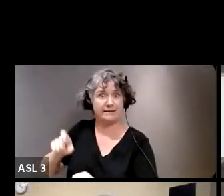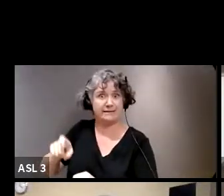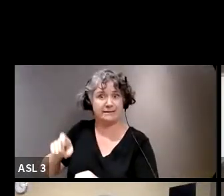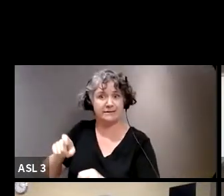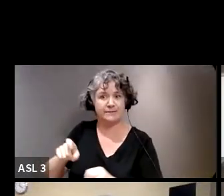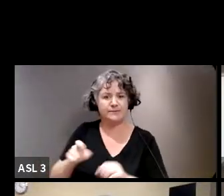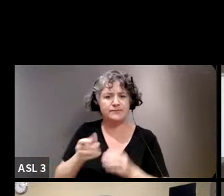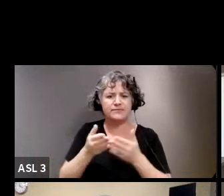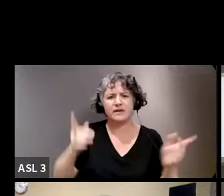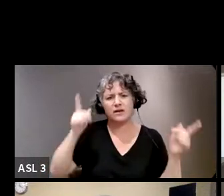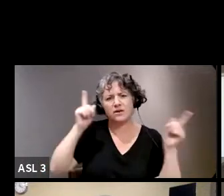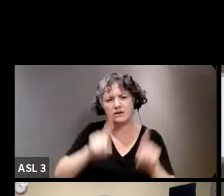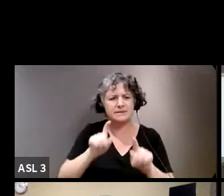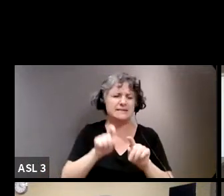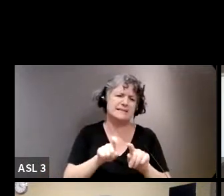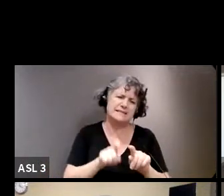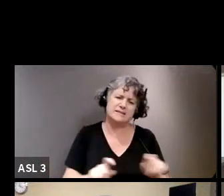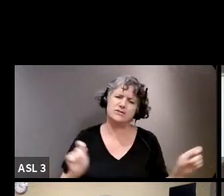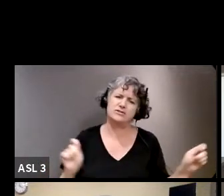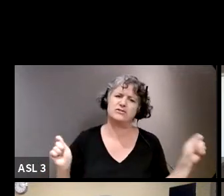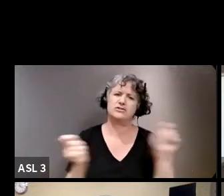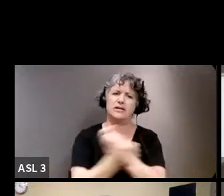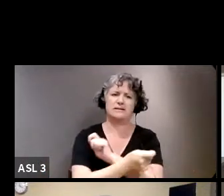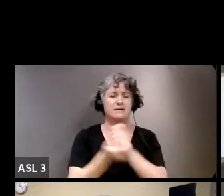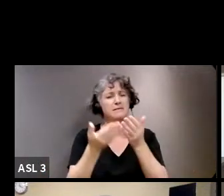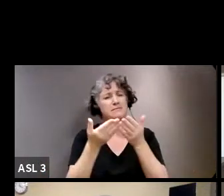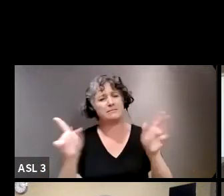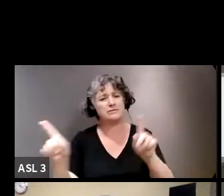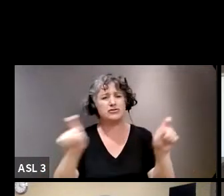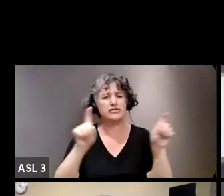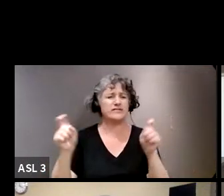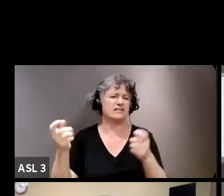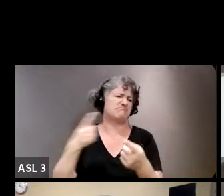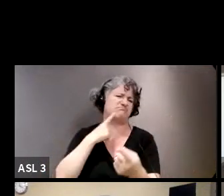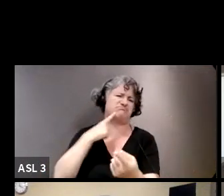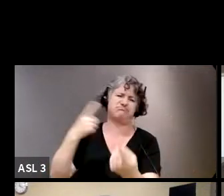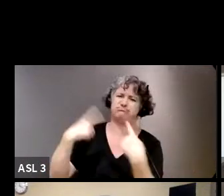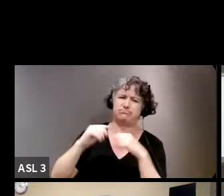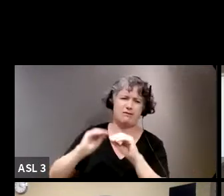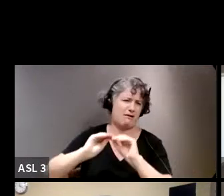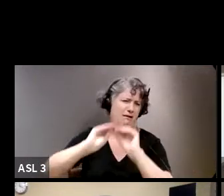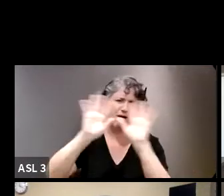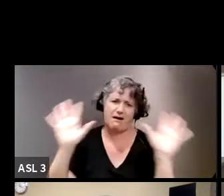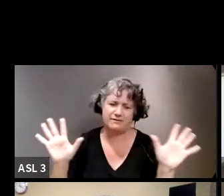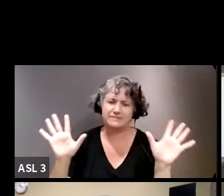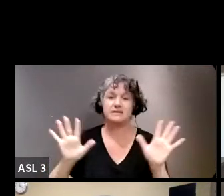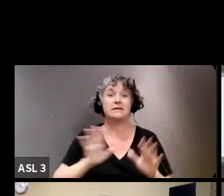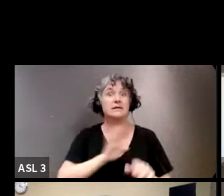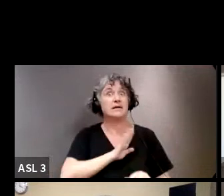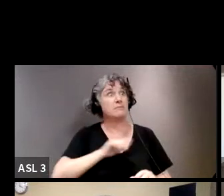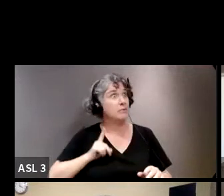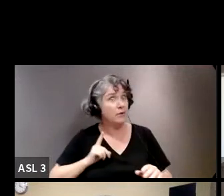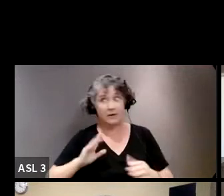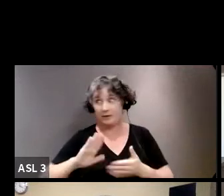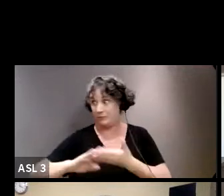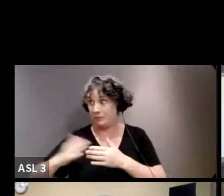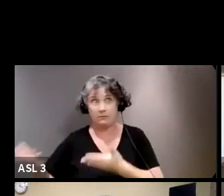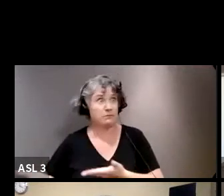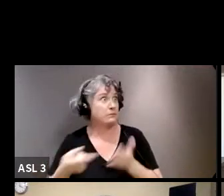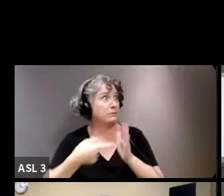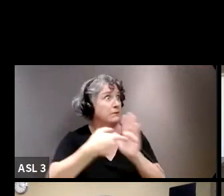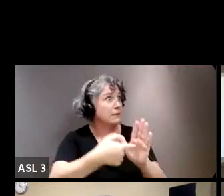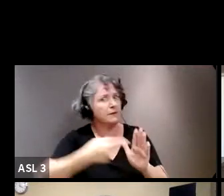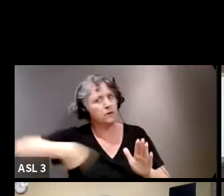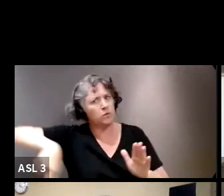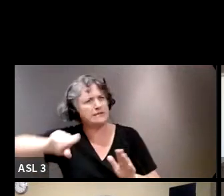need significant change that's there in the public surveys it's there in the options presented to the board by the community it's there in the budget